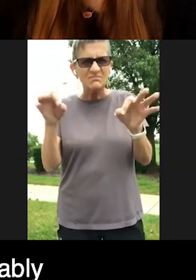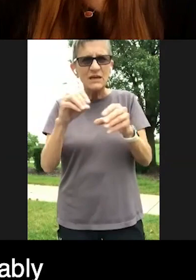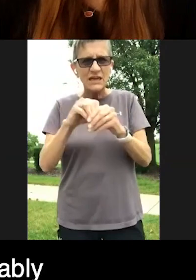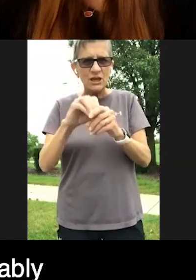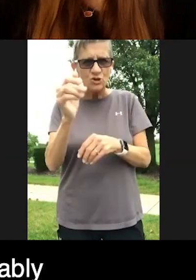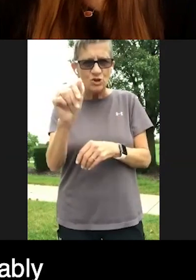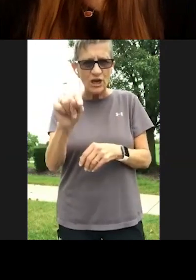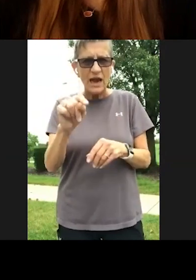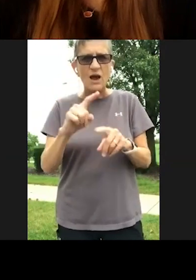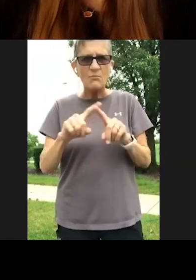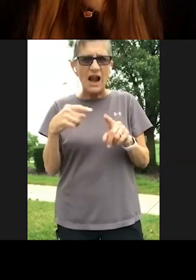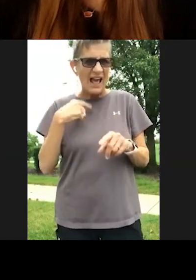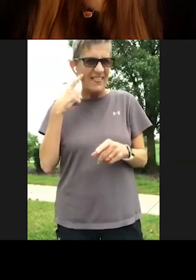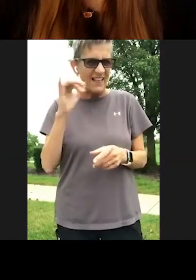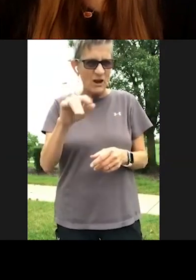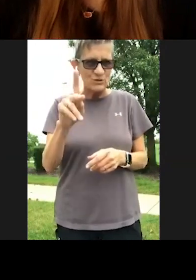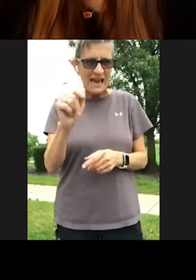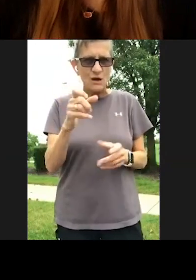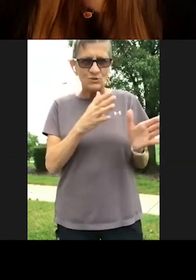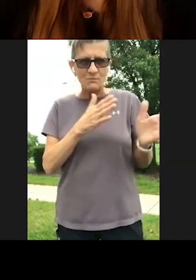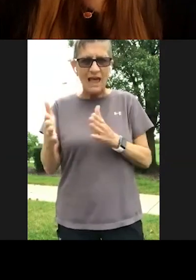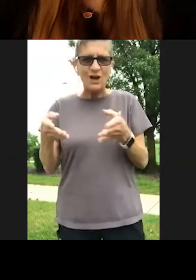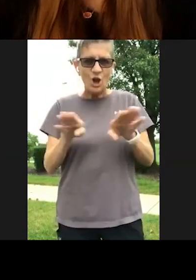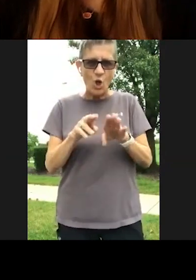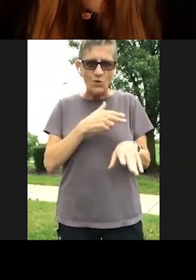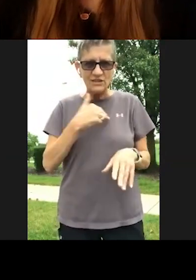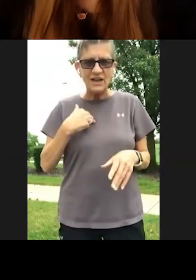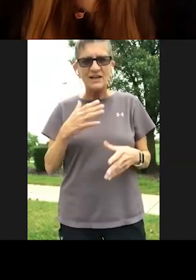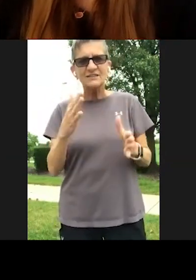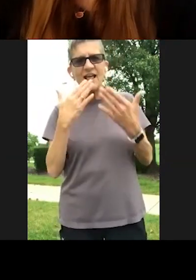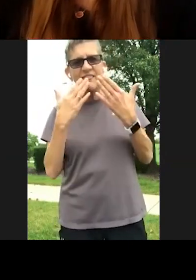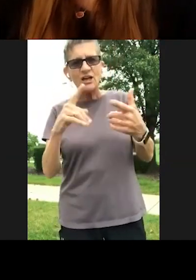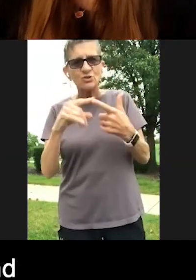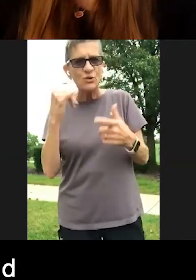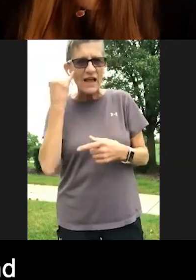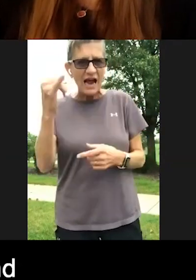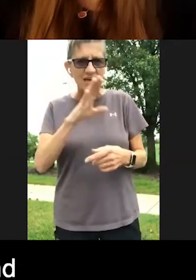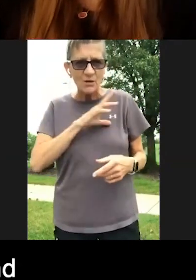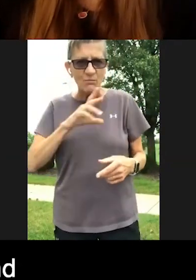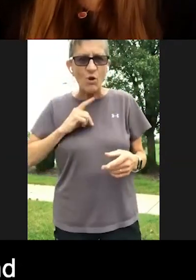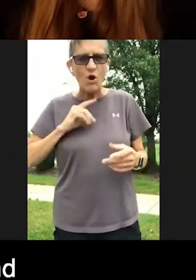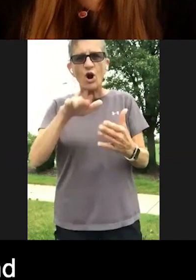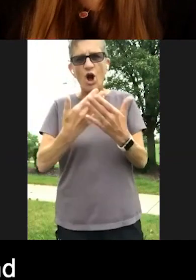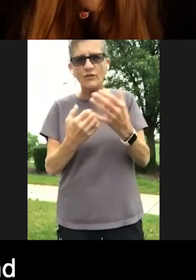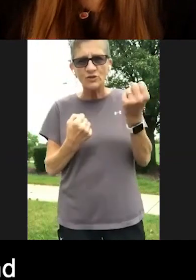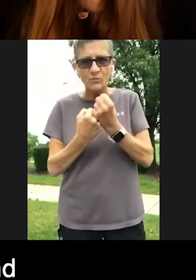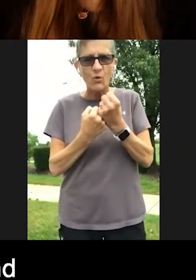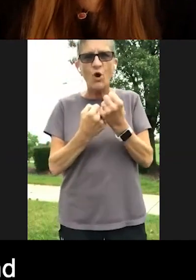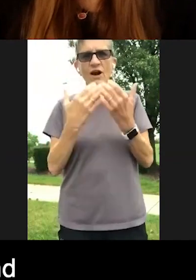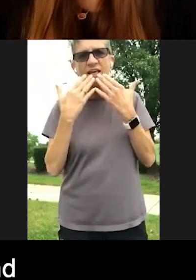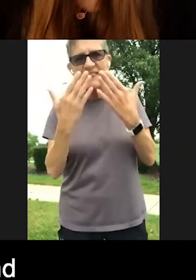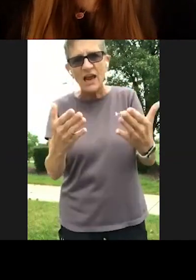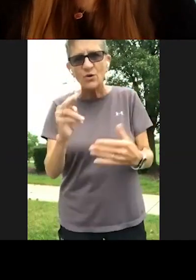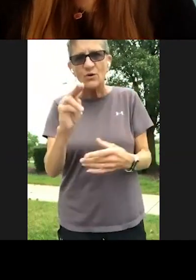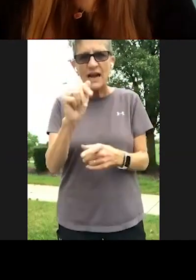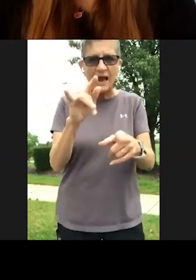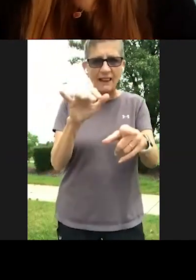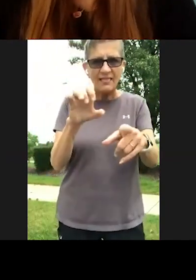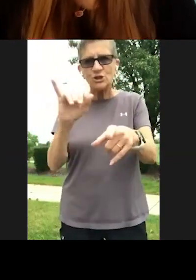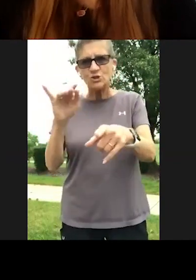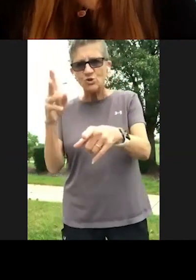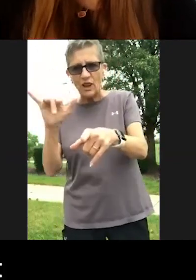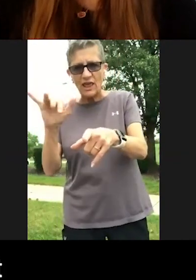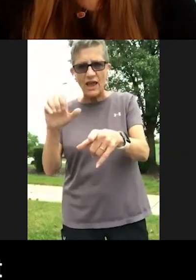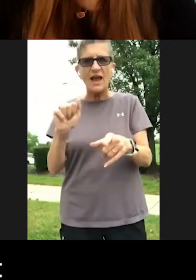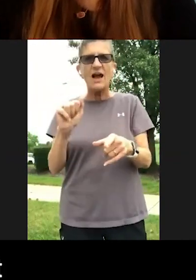that was probably what Kate was going to do, was close us out. Thanks again to the idea board and to all the support that we had. Thank you, Natalie and Julia, for working with us, and go to more